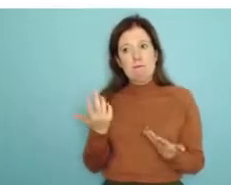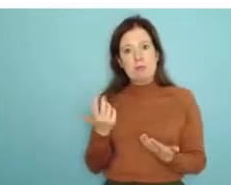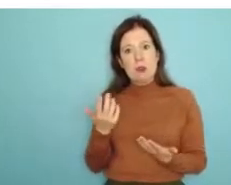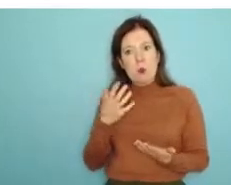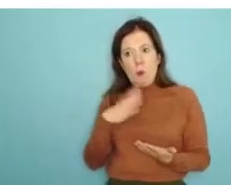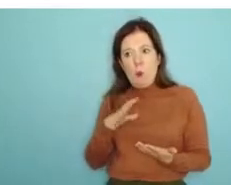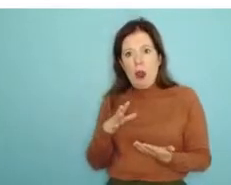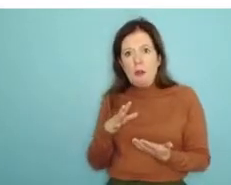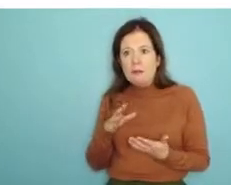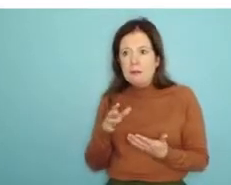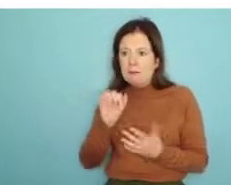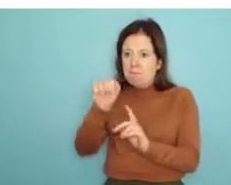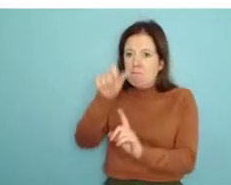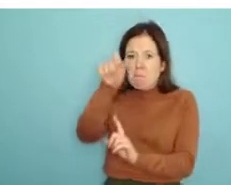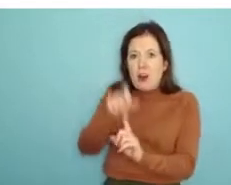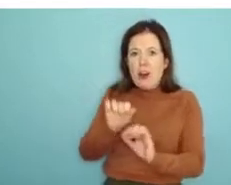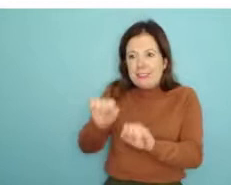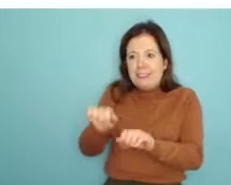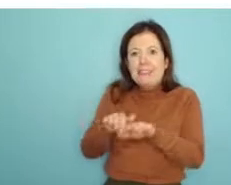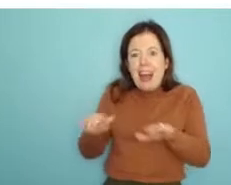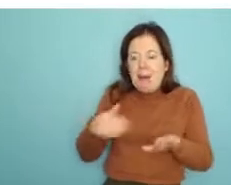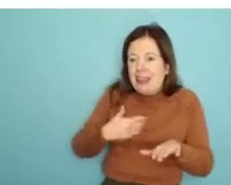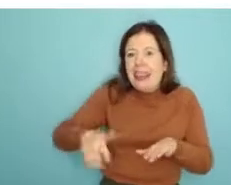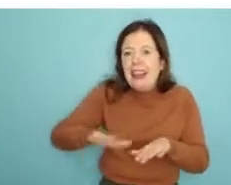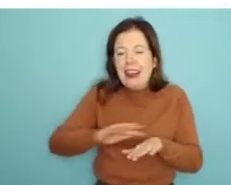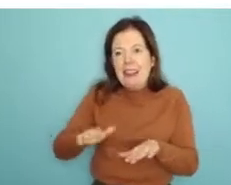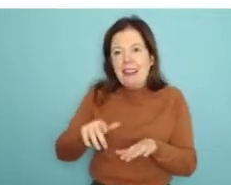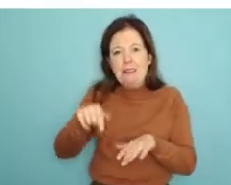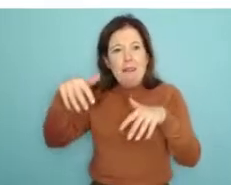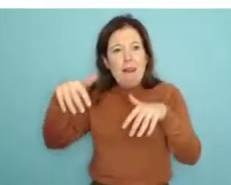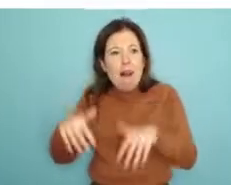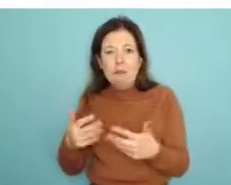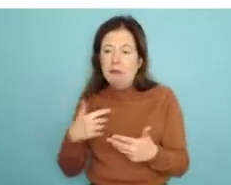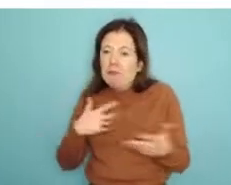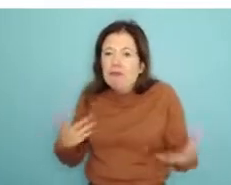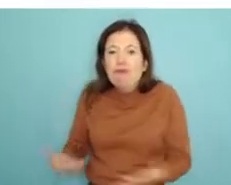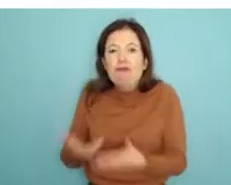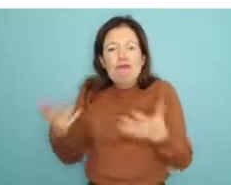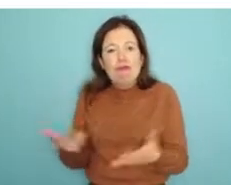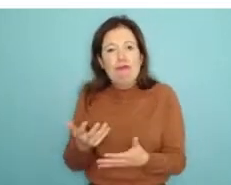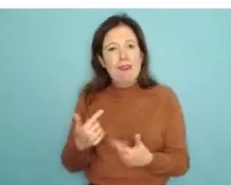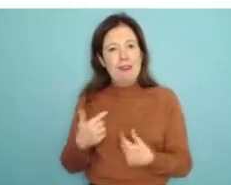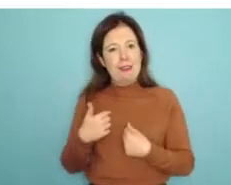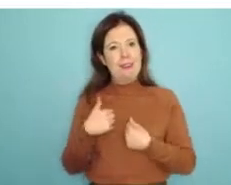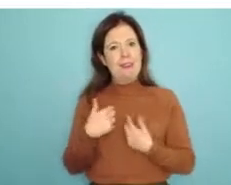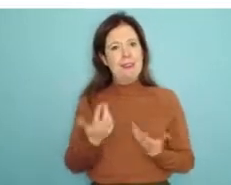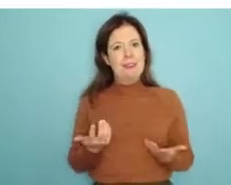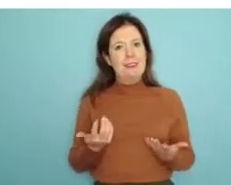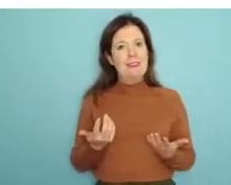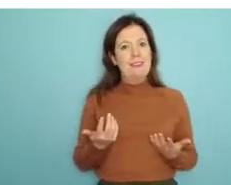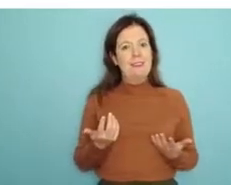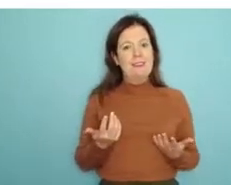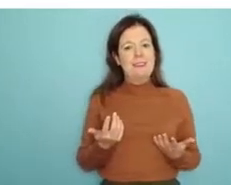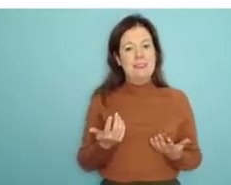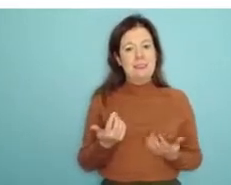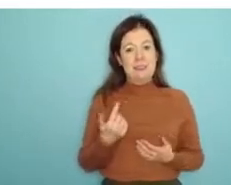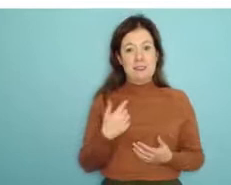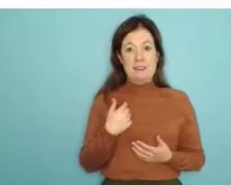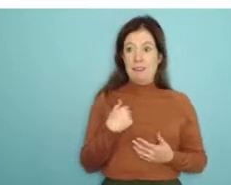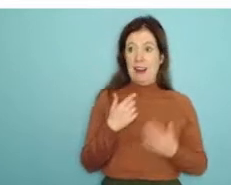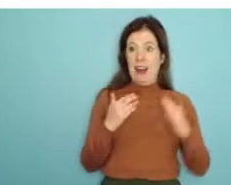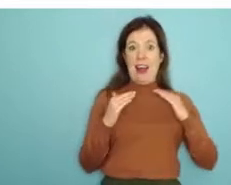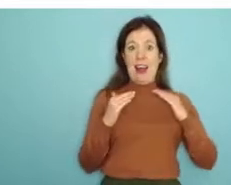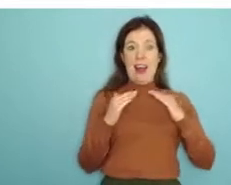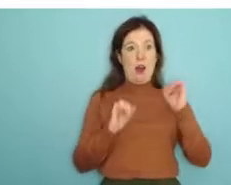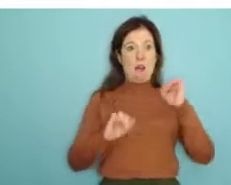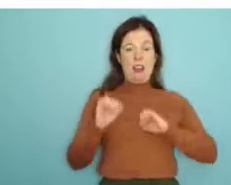raise the spirits, because it can be quite a low place at times. So even though I was a housekeeper, probably the lowest